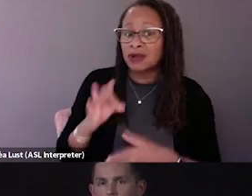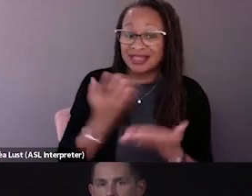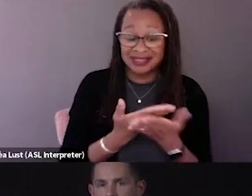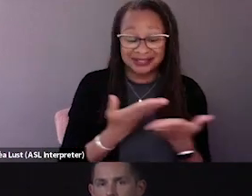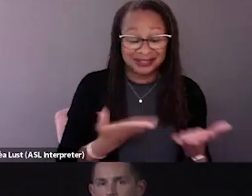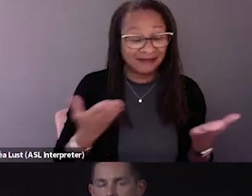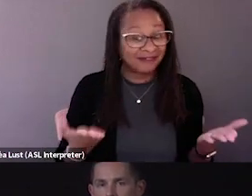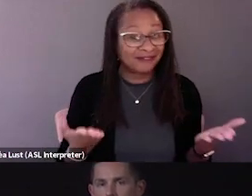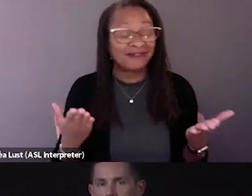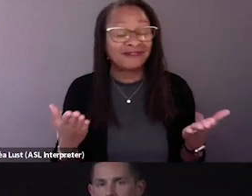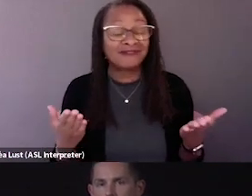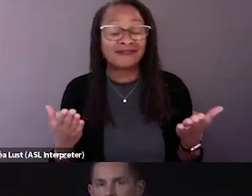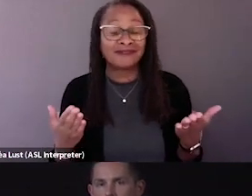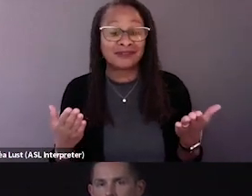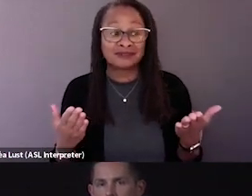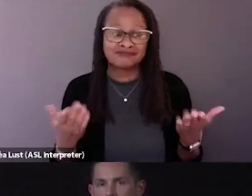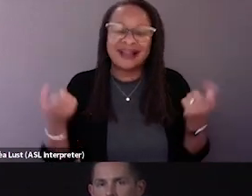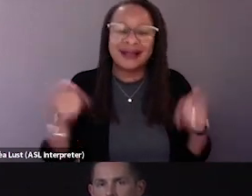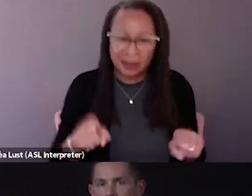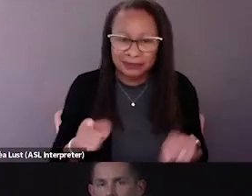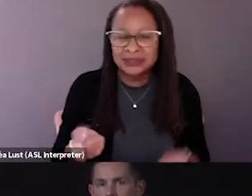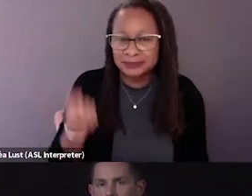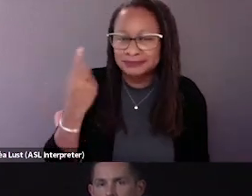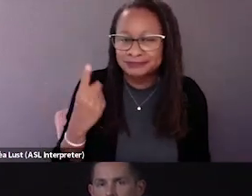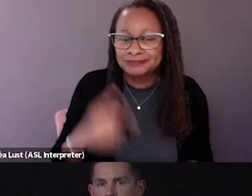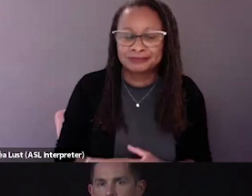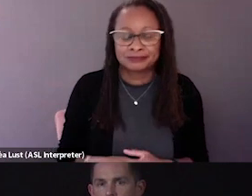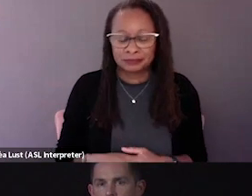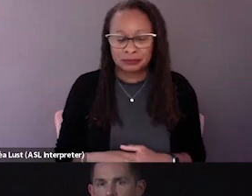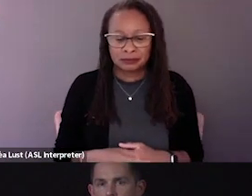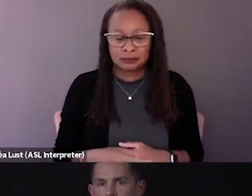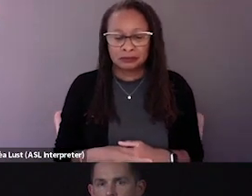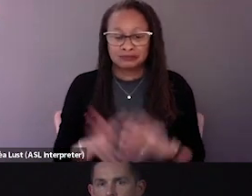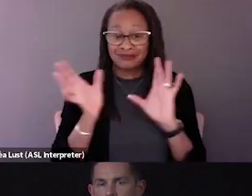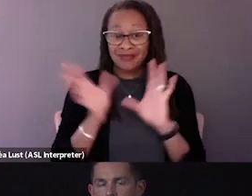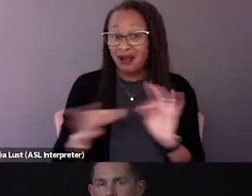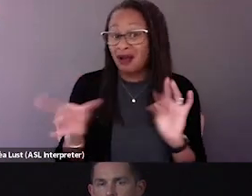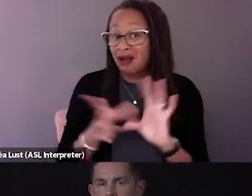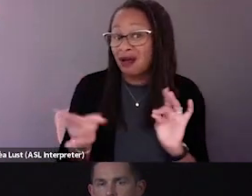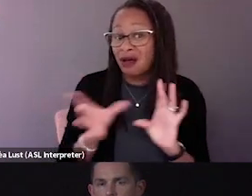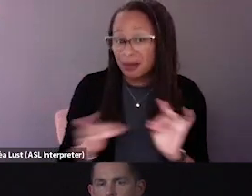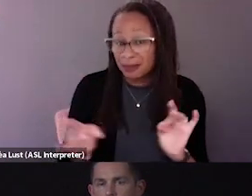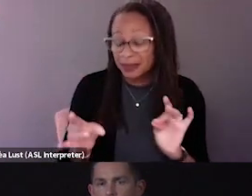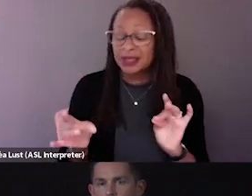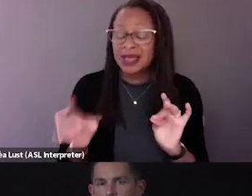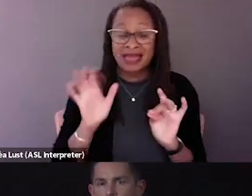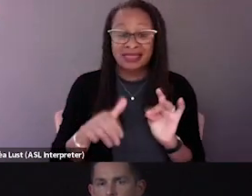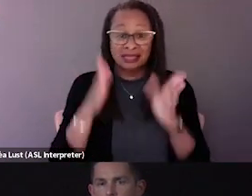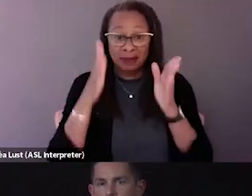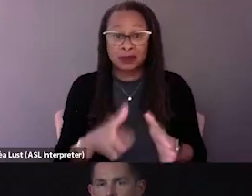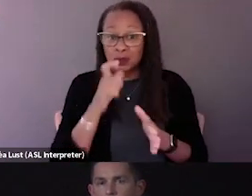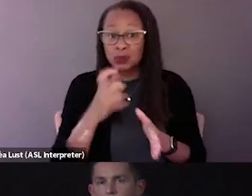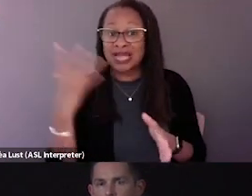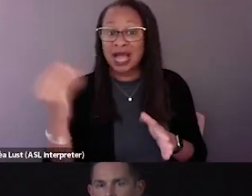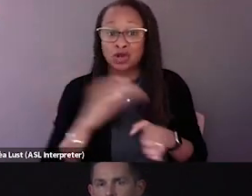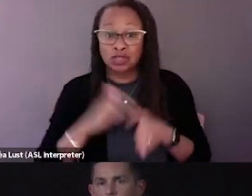that goes on. A comment that the guy who's out on the